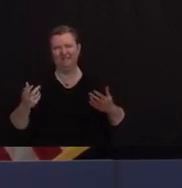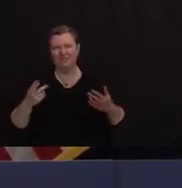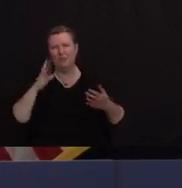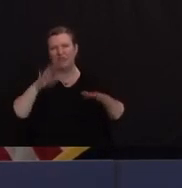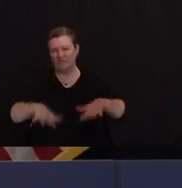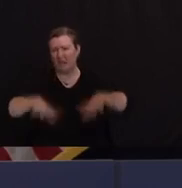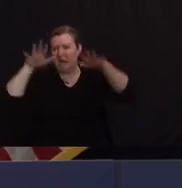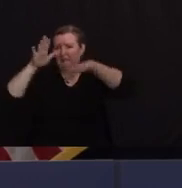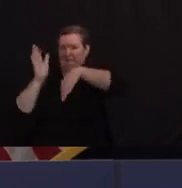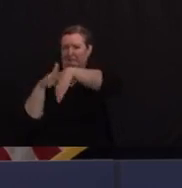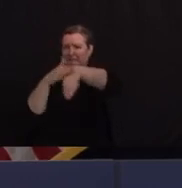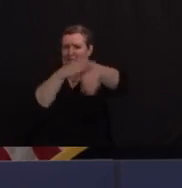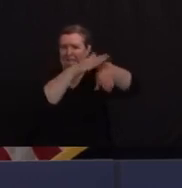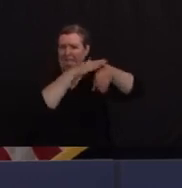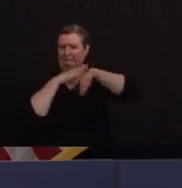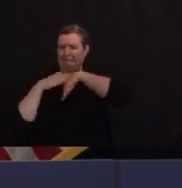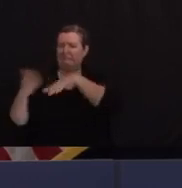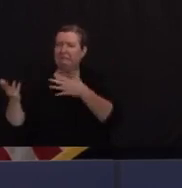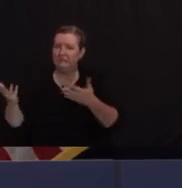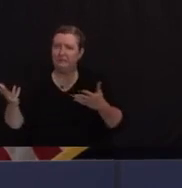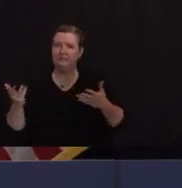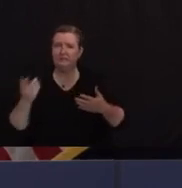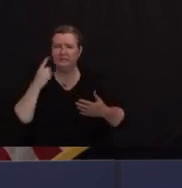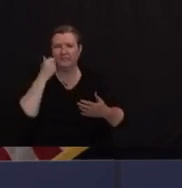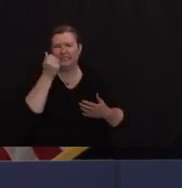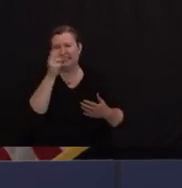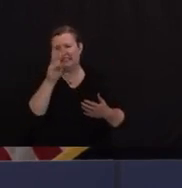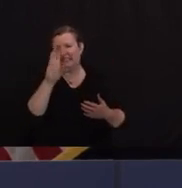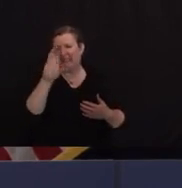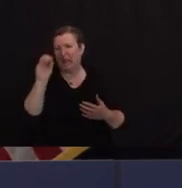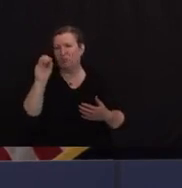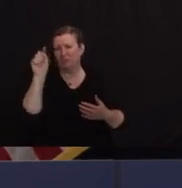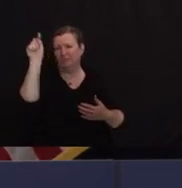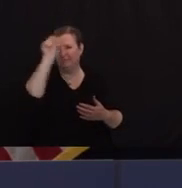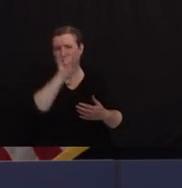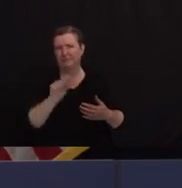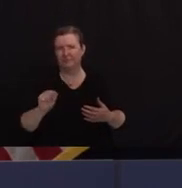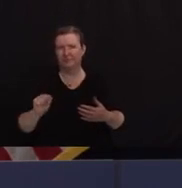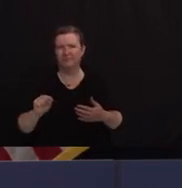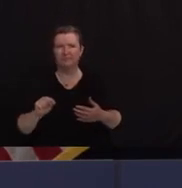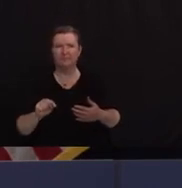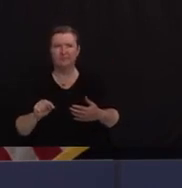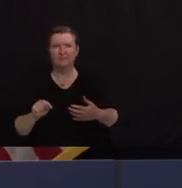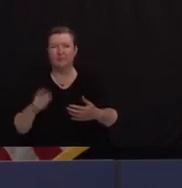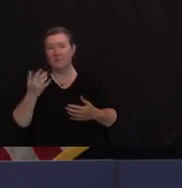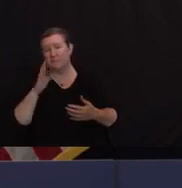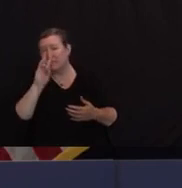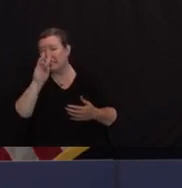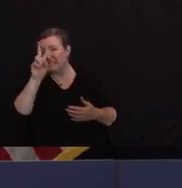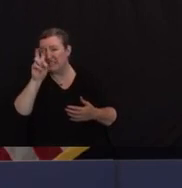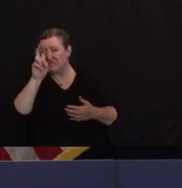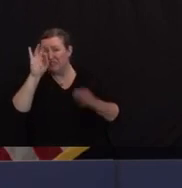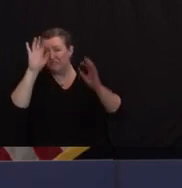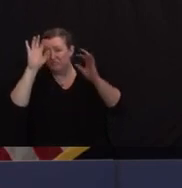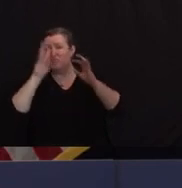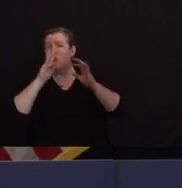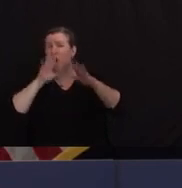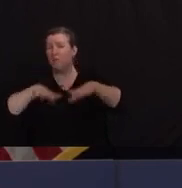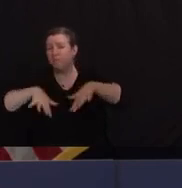21 counties, upwards of 6 inches, and even more than that possibly expected in our northwest